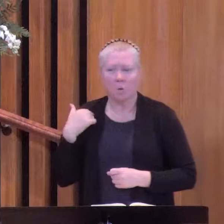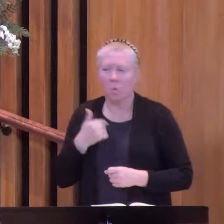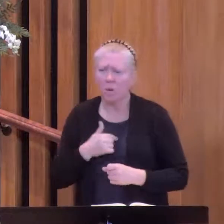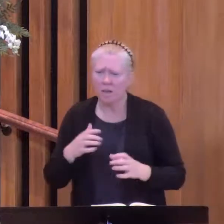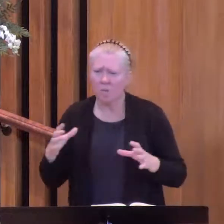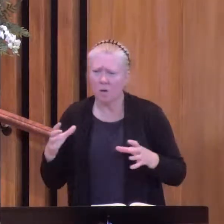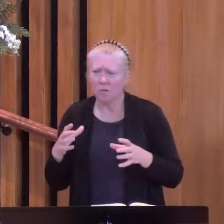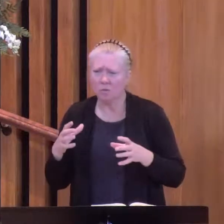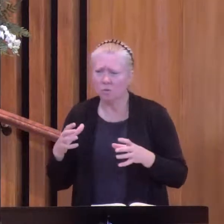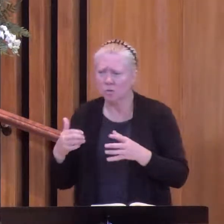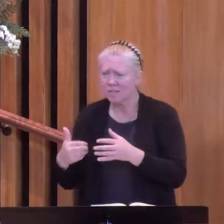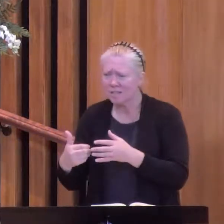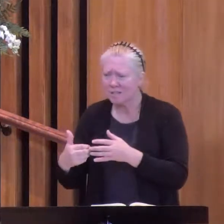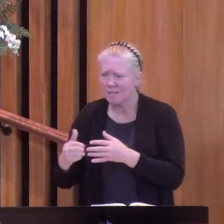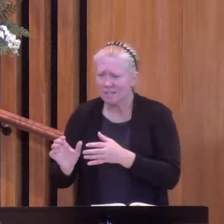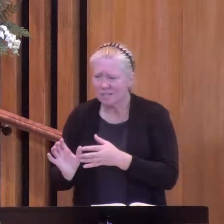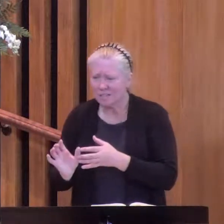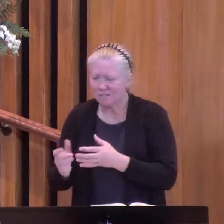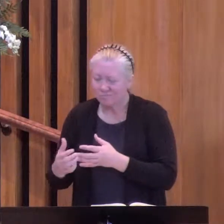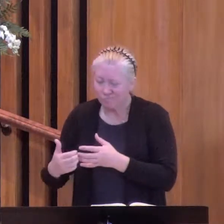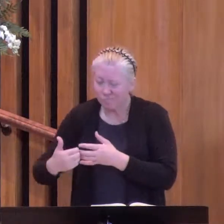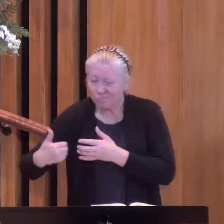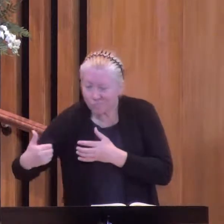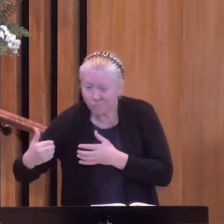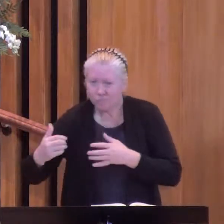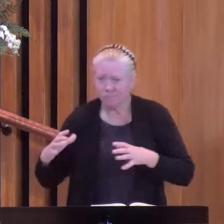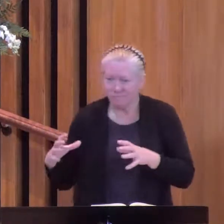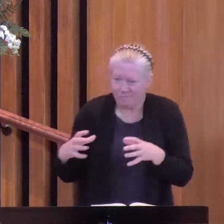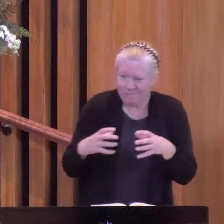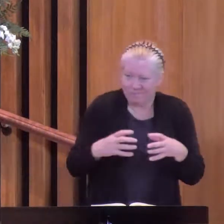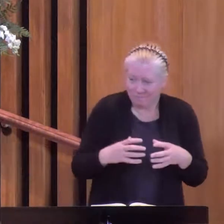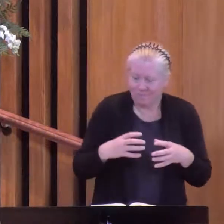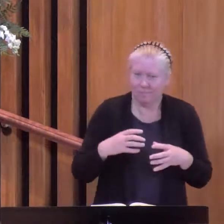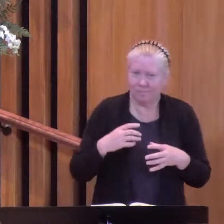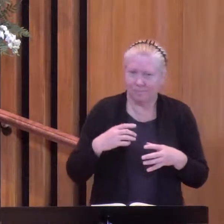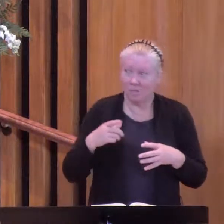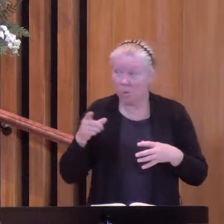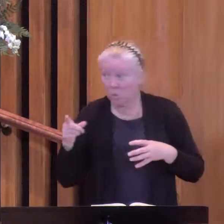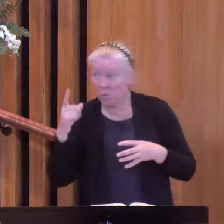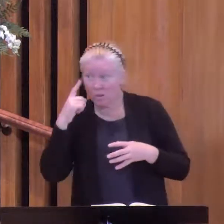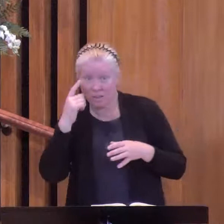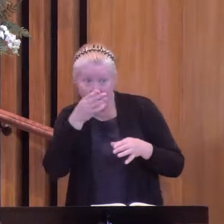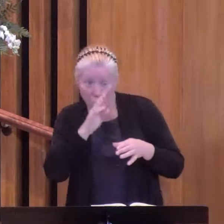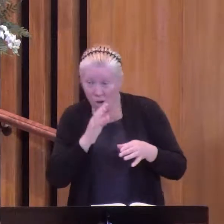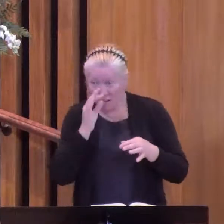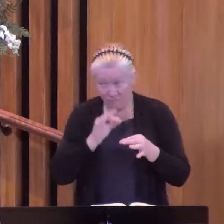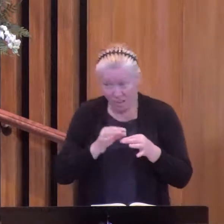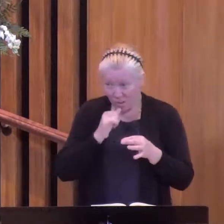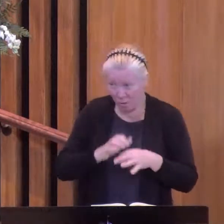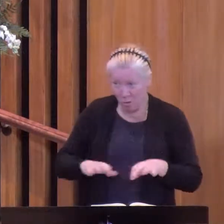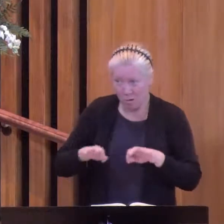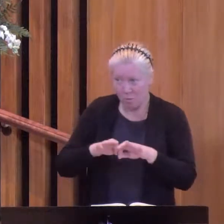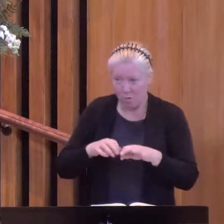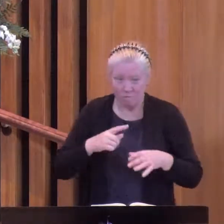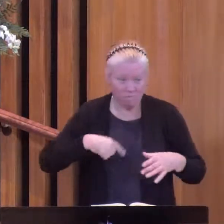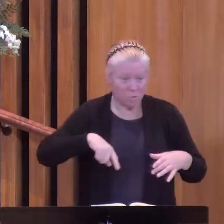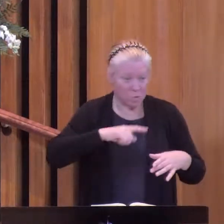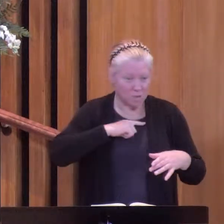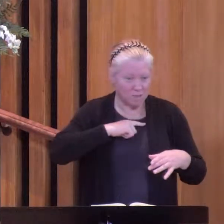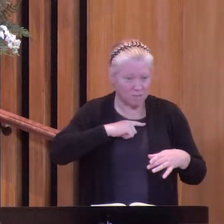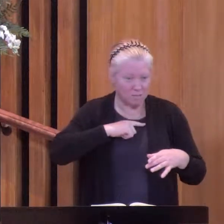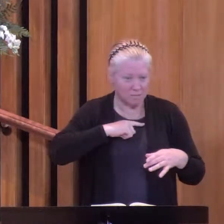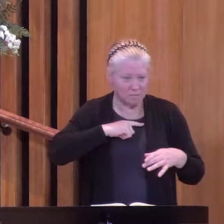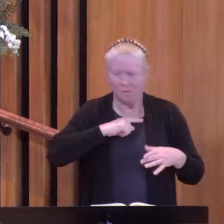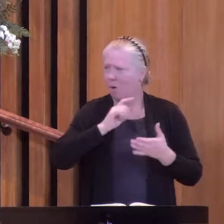to minimize or diminish the importance of God and faith. And so as we have